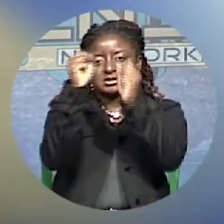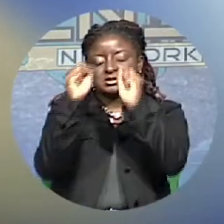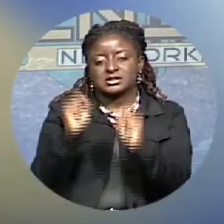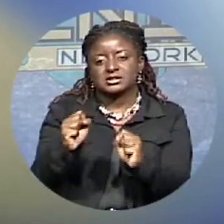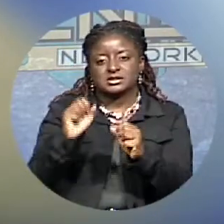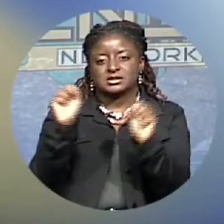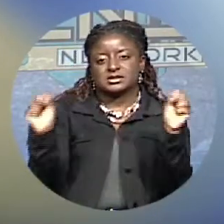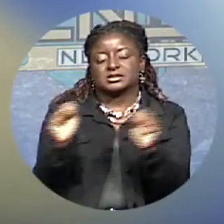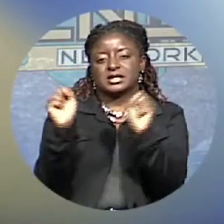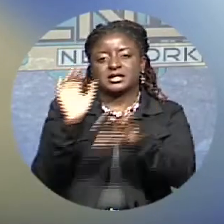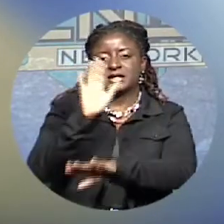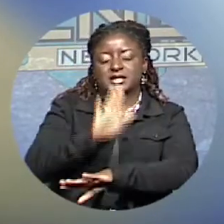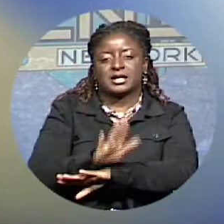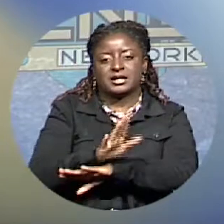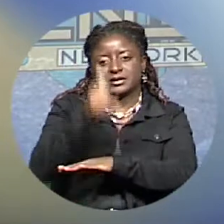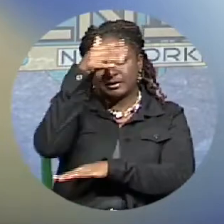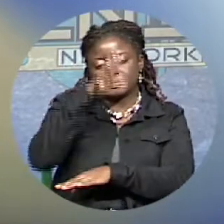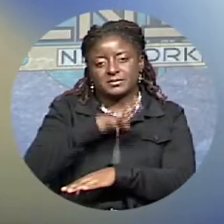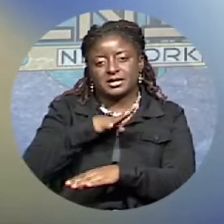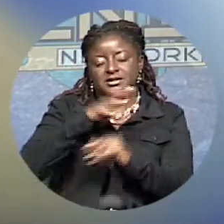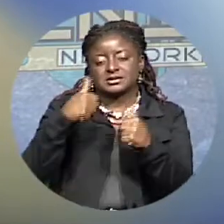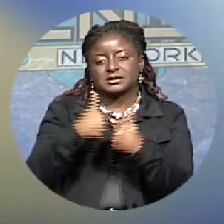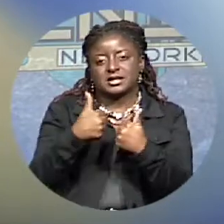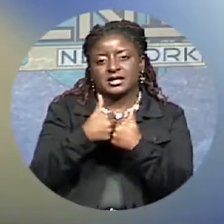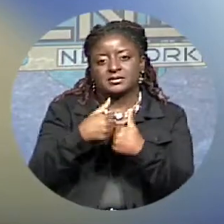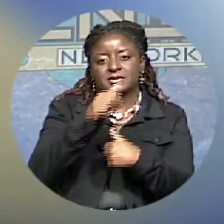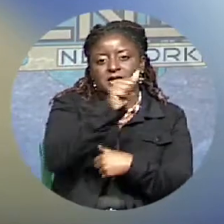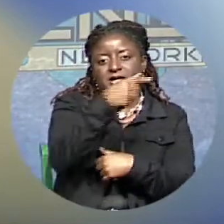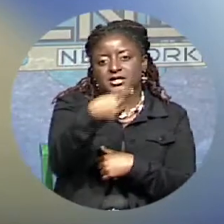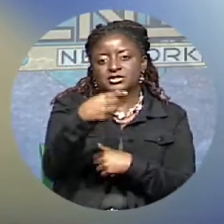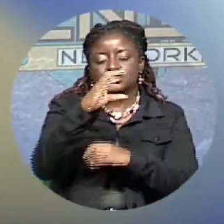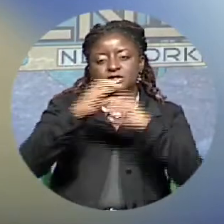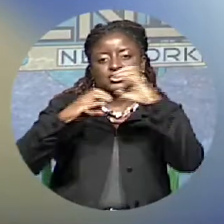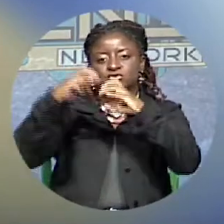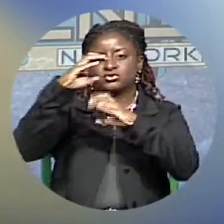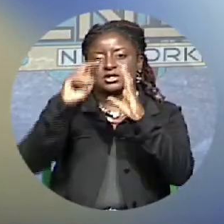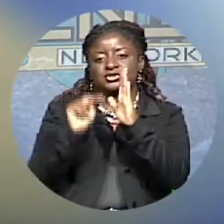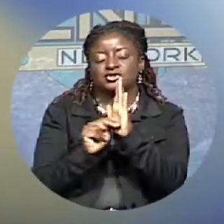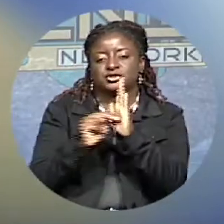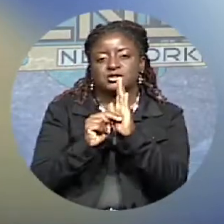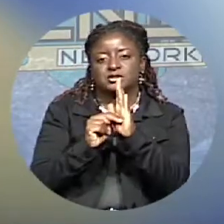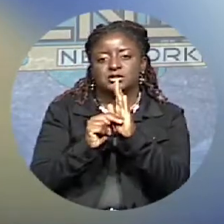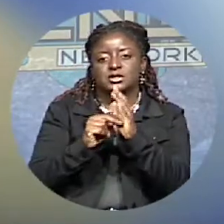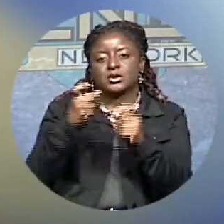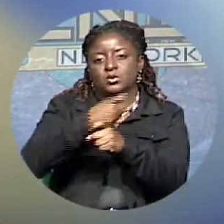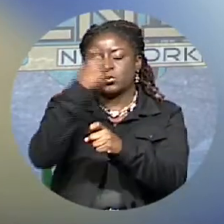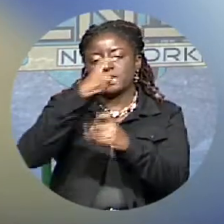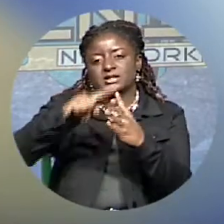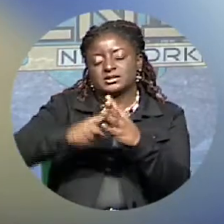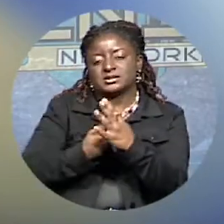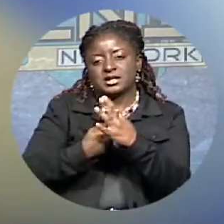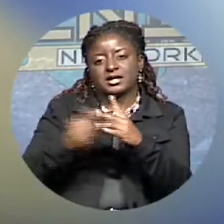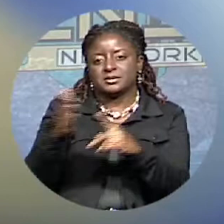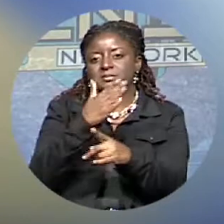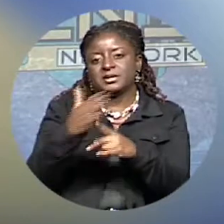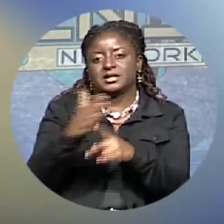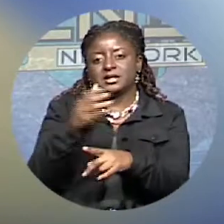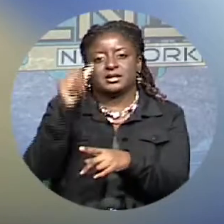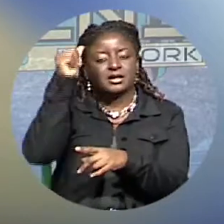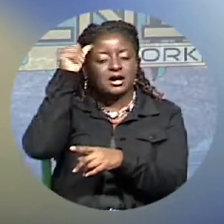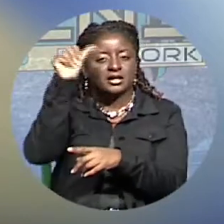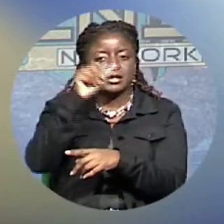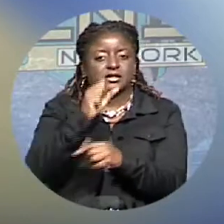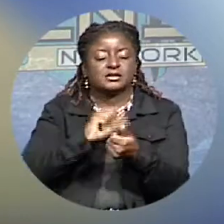Blue Hill Sporting Complex. In the men's feature game, the AG Construction Buccaneers got off to a winning start, taking care of the Arnett Sporting Lounge